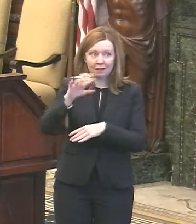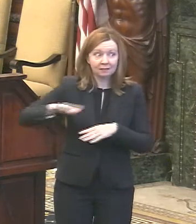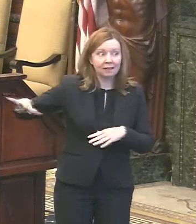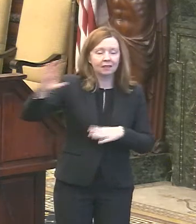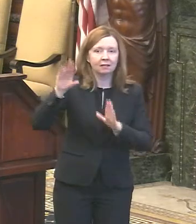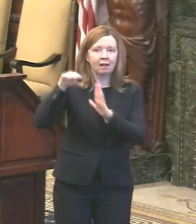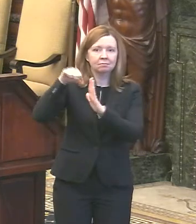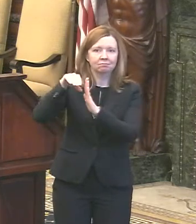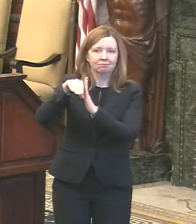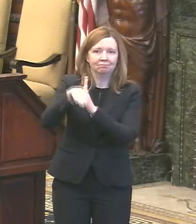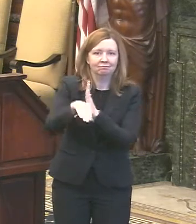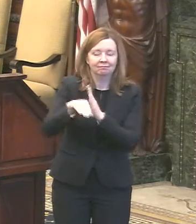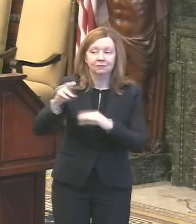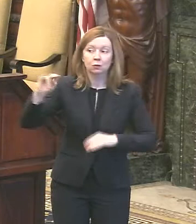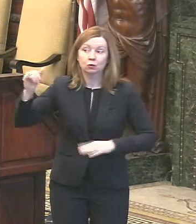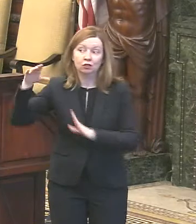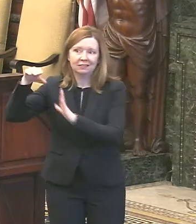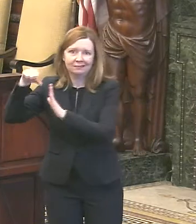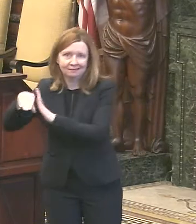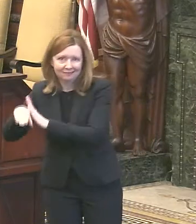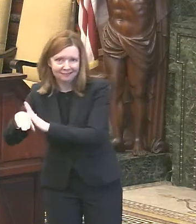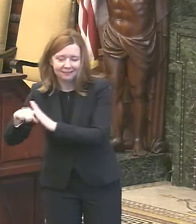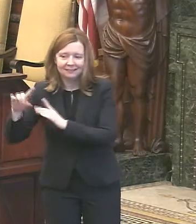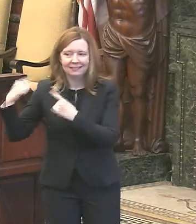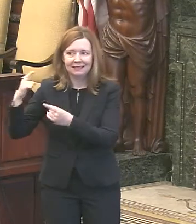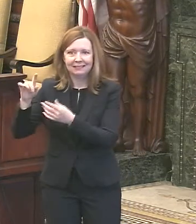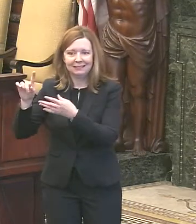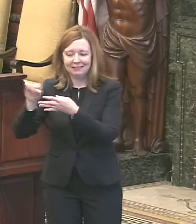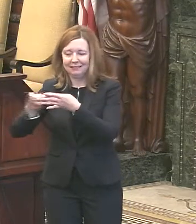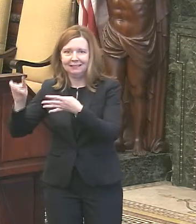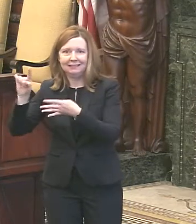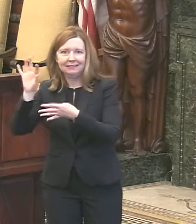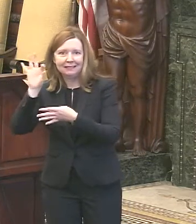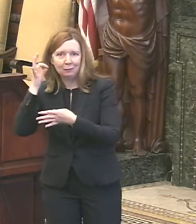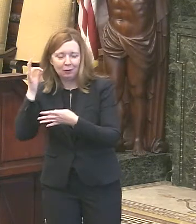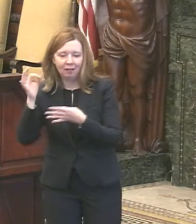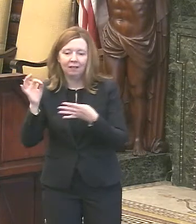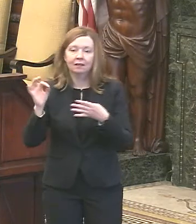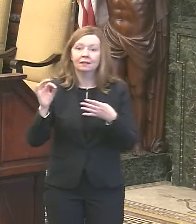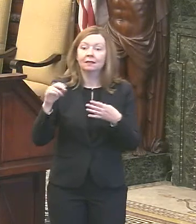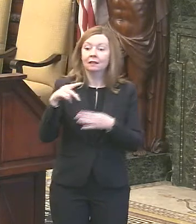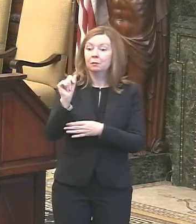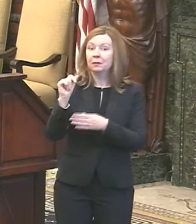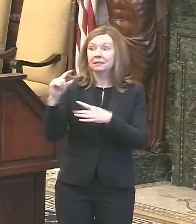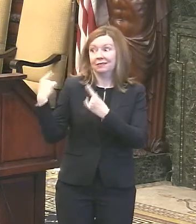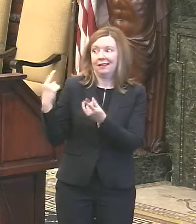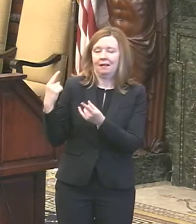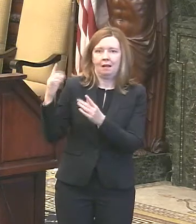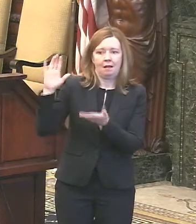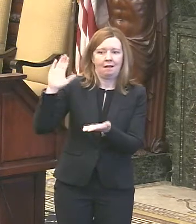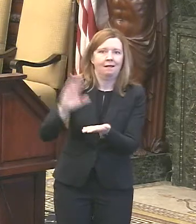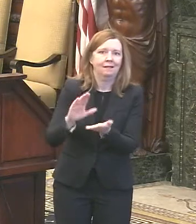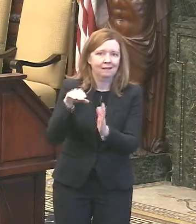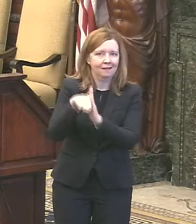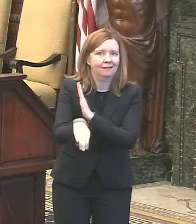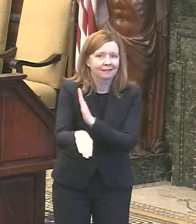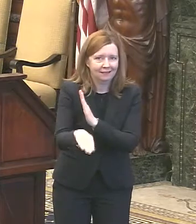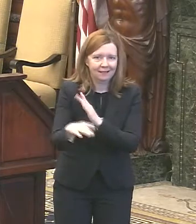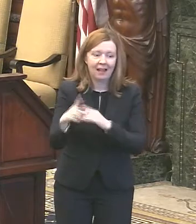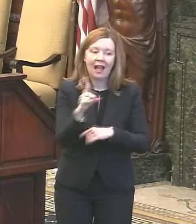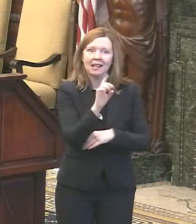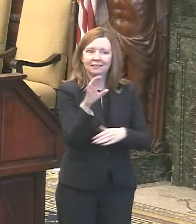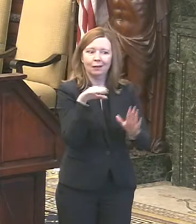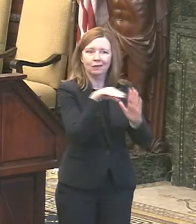They're falling in New Jersey since about the 1st of April, falling in Pennsylvania about since the last week or so, and falling in Delaware in the past few